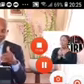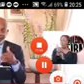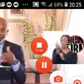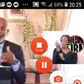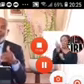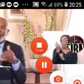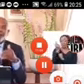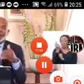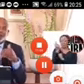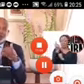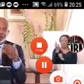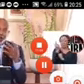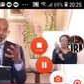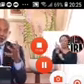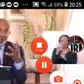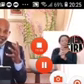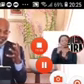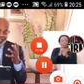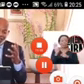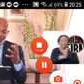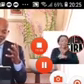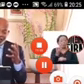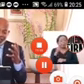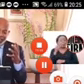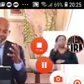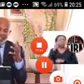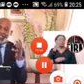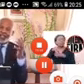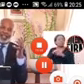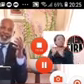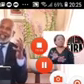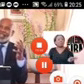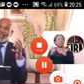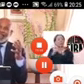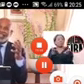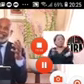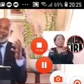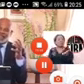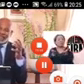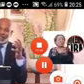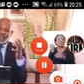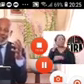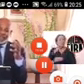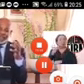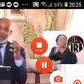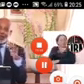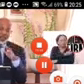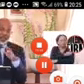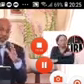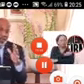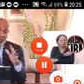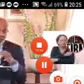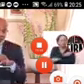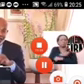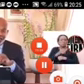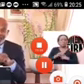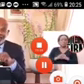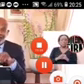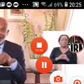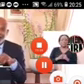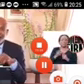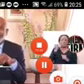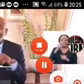exempted services, or if you're involved in the essential services, if you're getting a vaccine or giving a vaccine, or if you're involved in